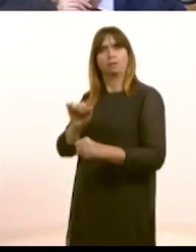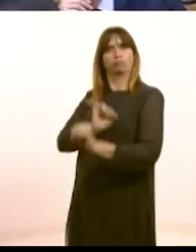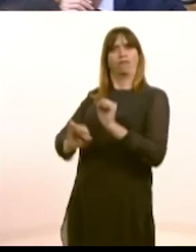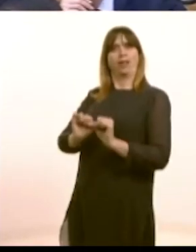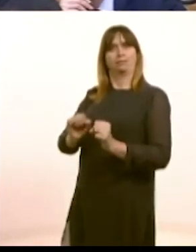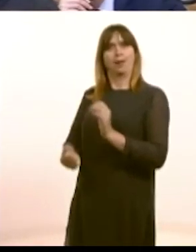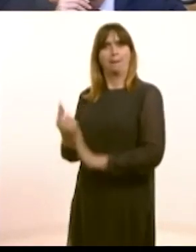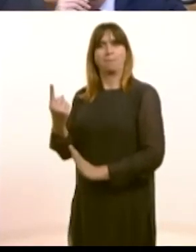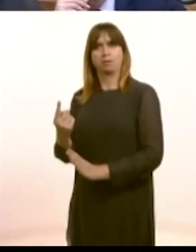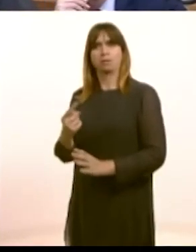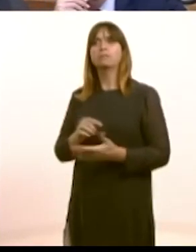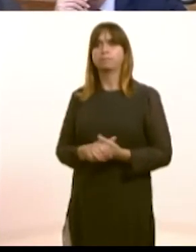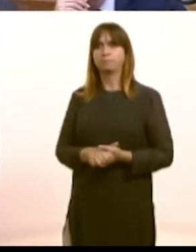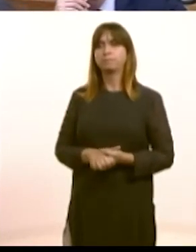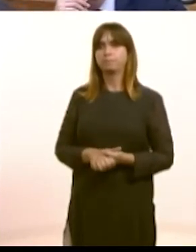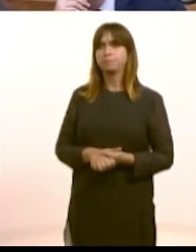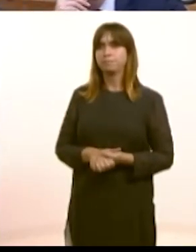support to stay at home.